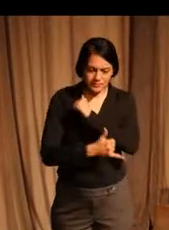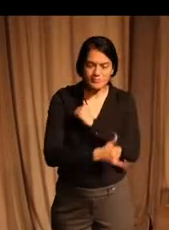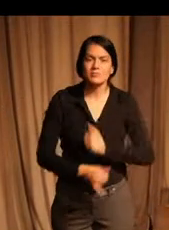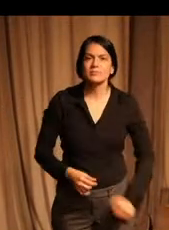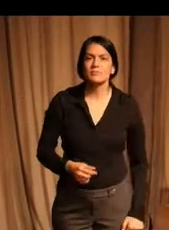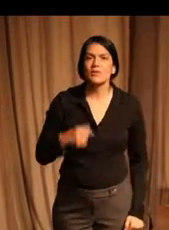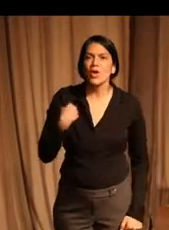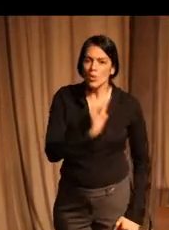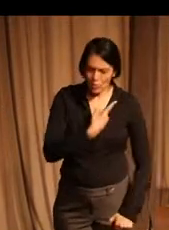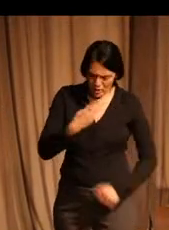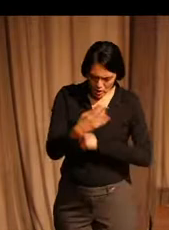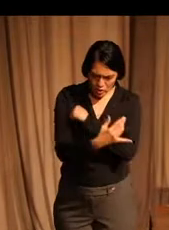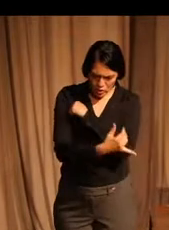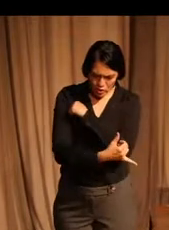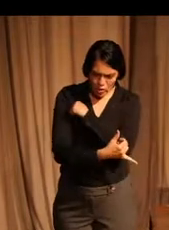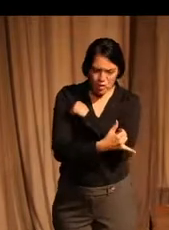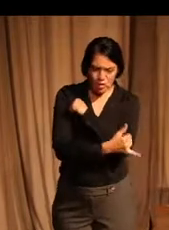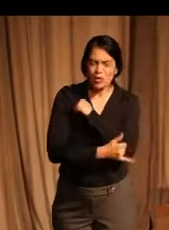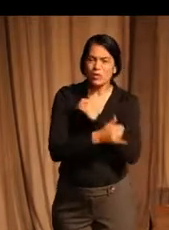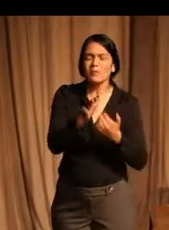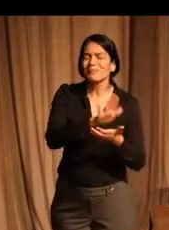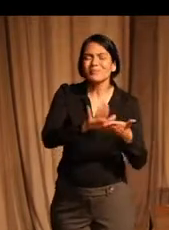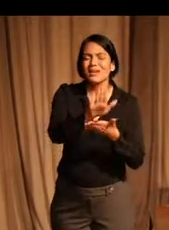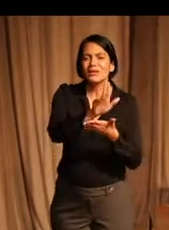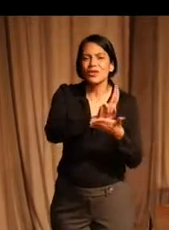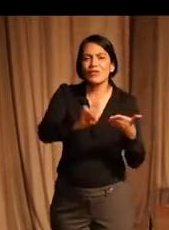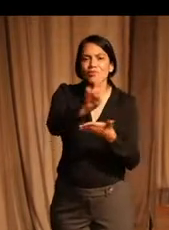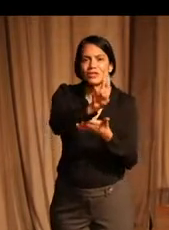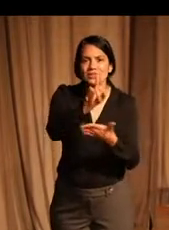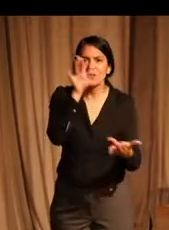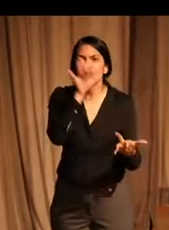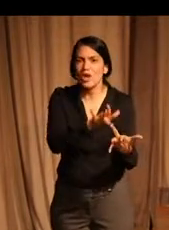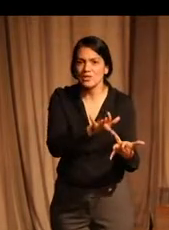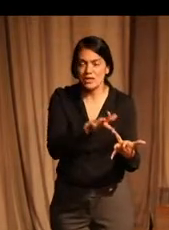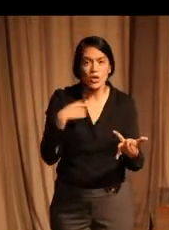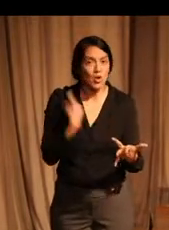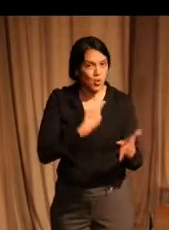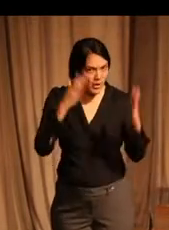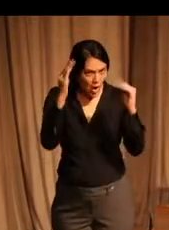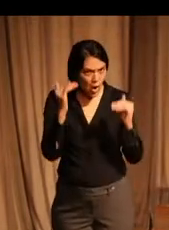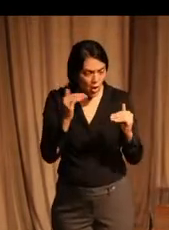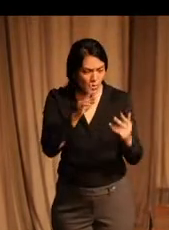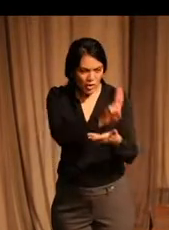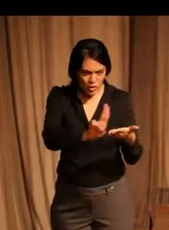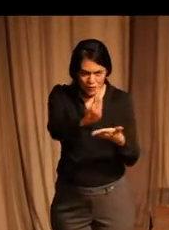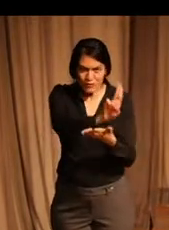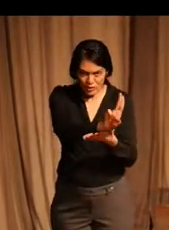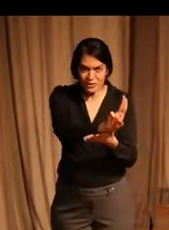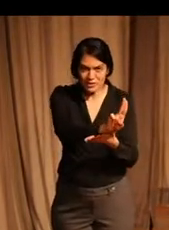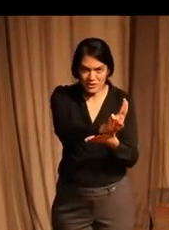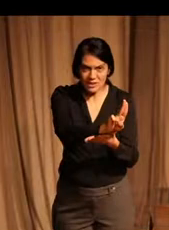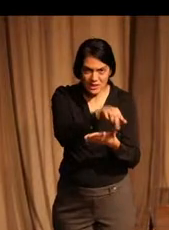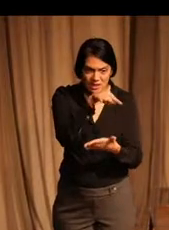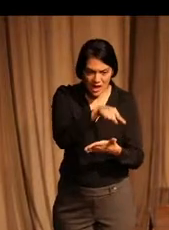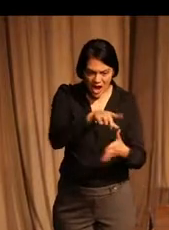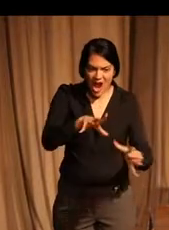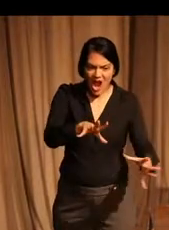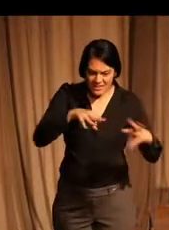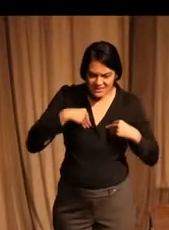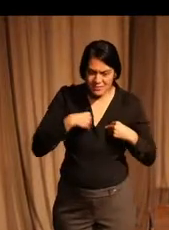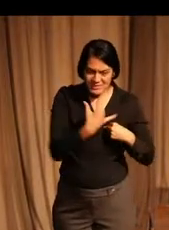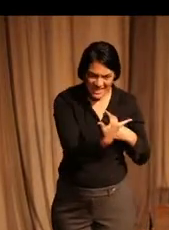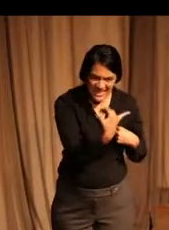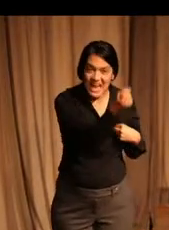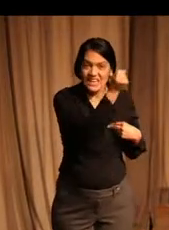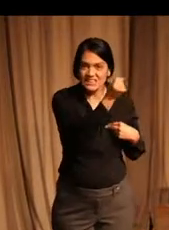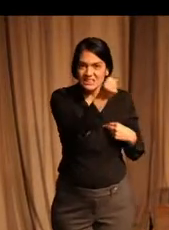and I hope they will take it, and then it will be available for you. And for